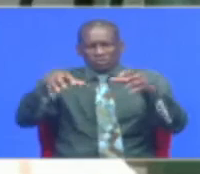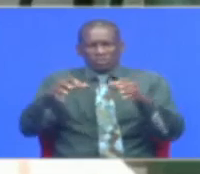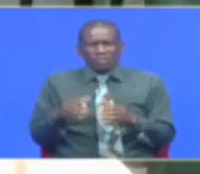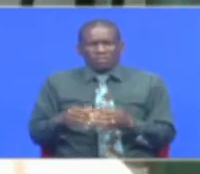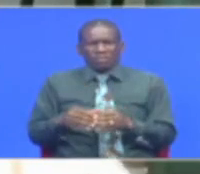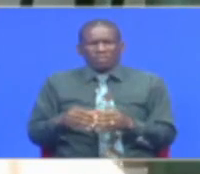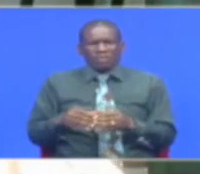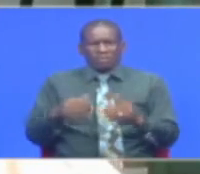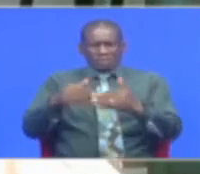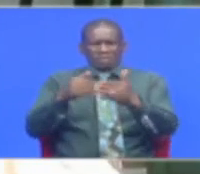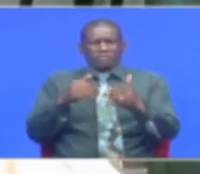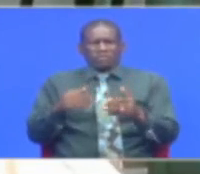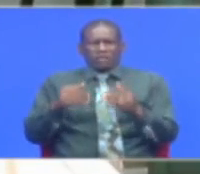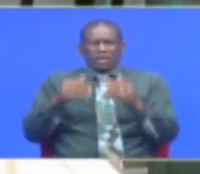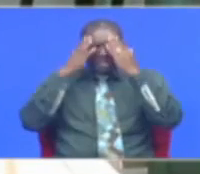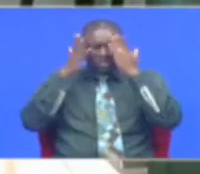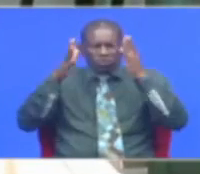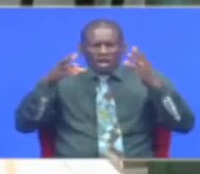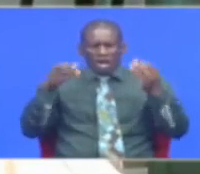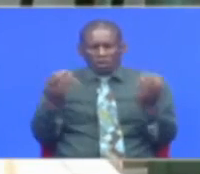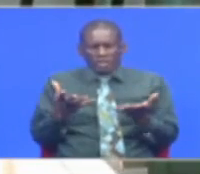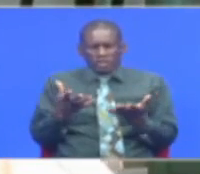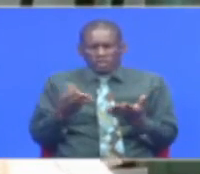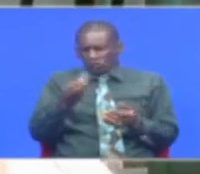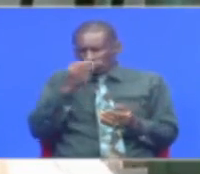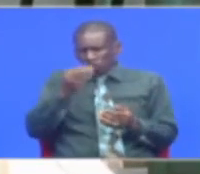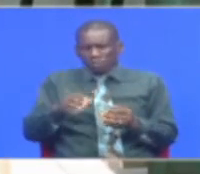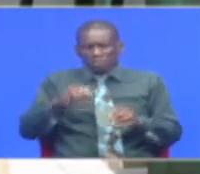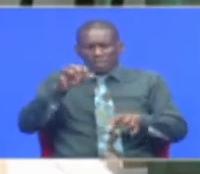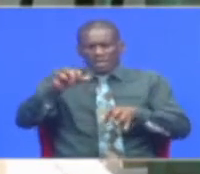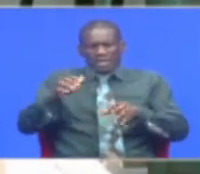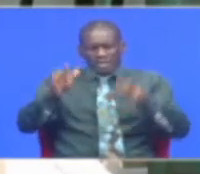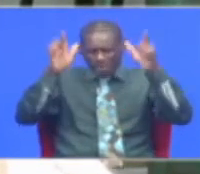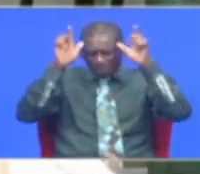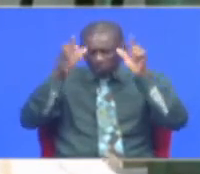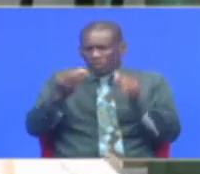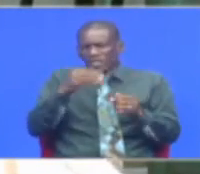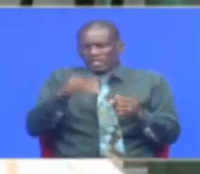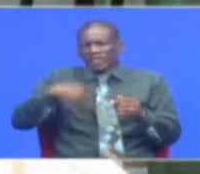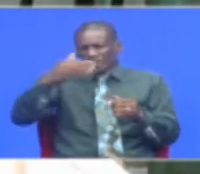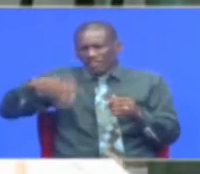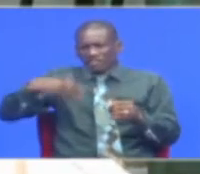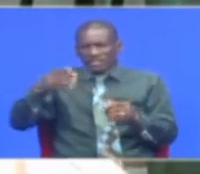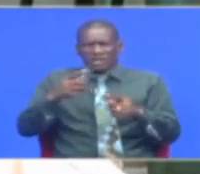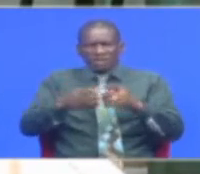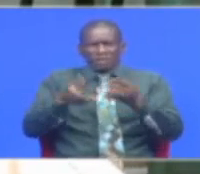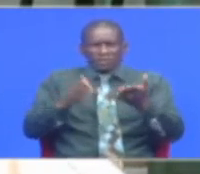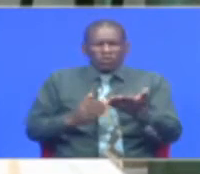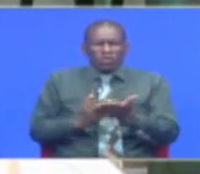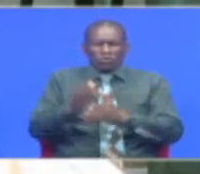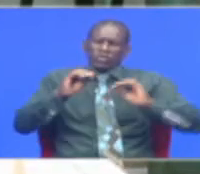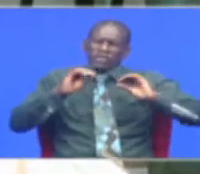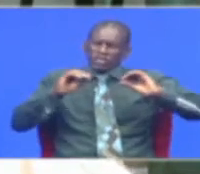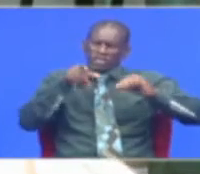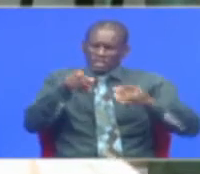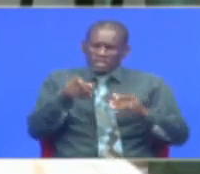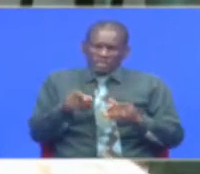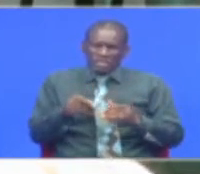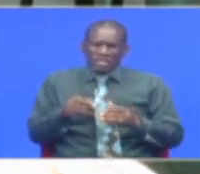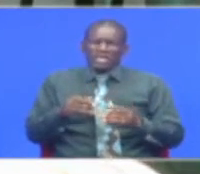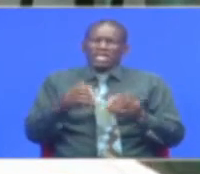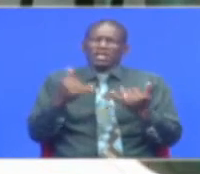Initially, I could not tell you how much feed my cows were consuming per day. But now through that training, I've been able to know